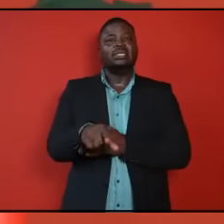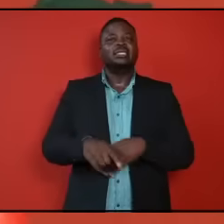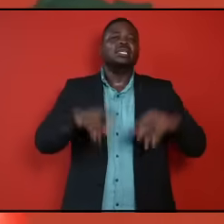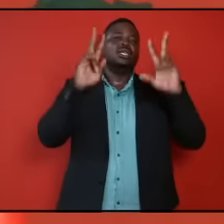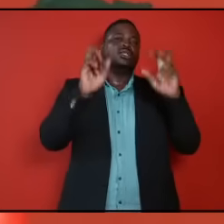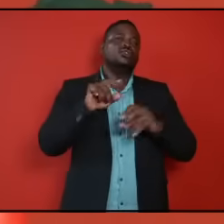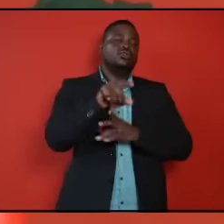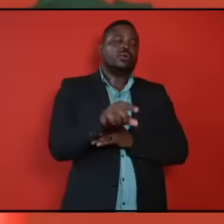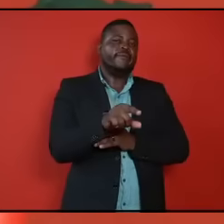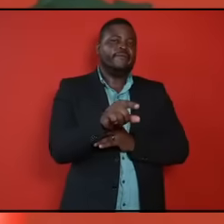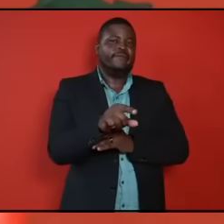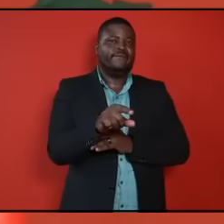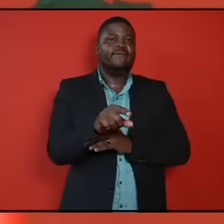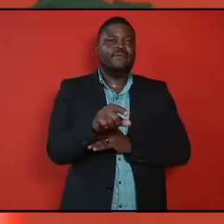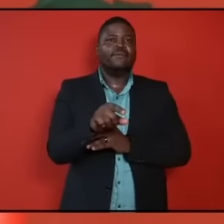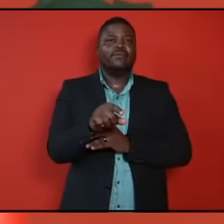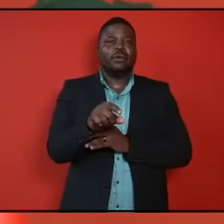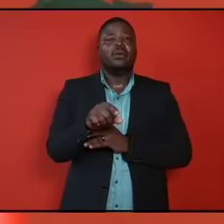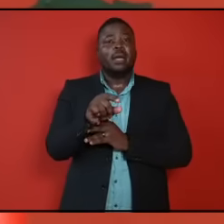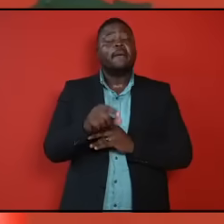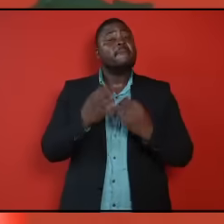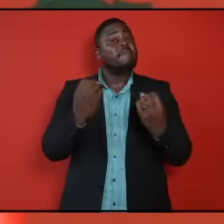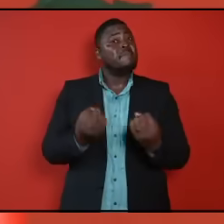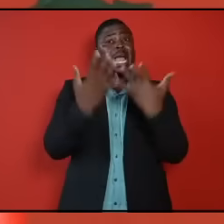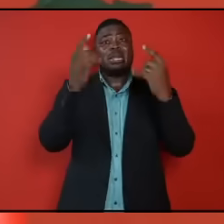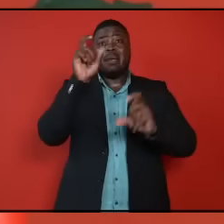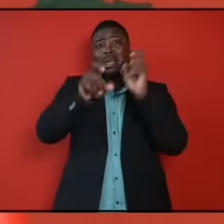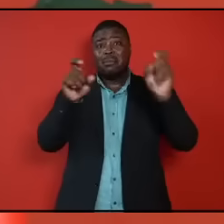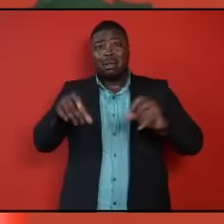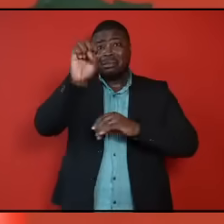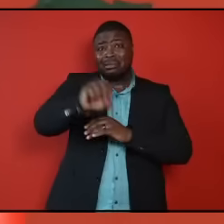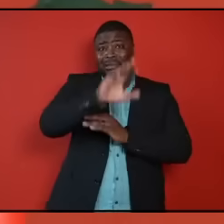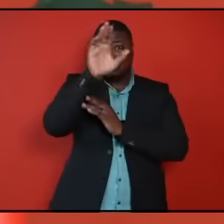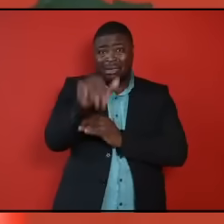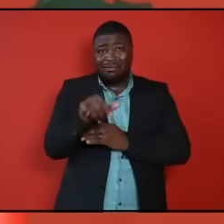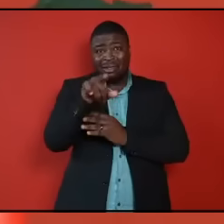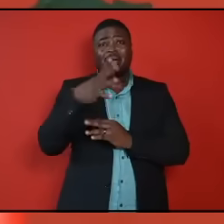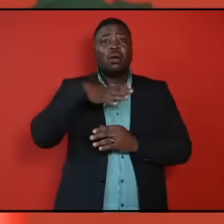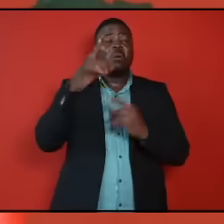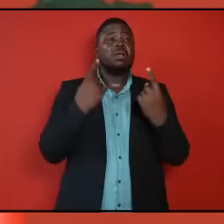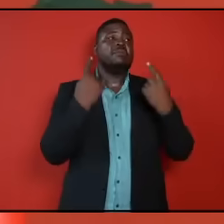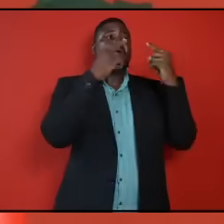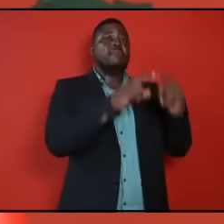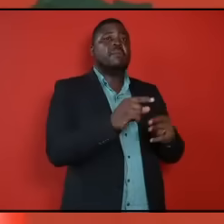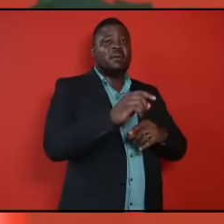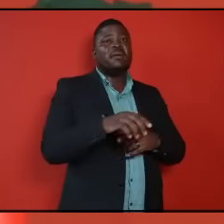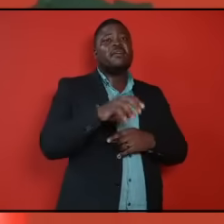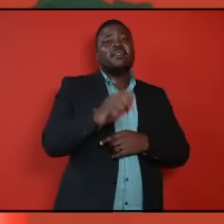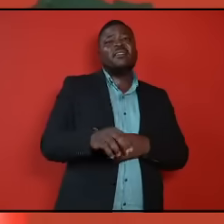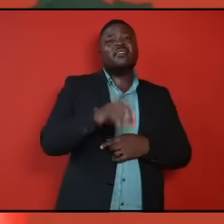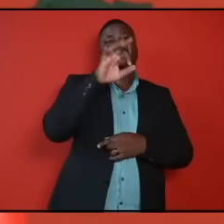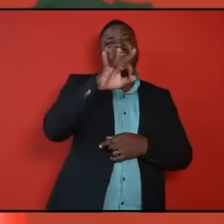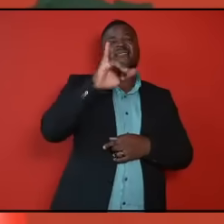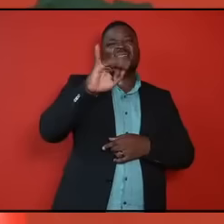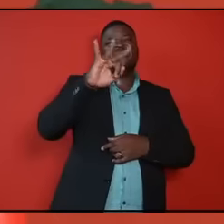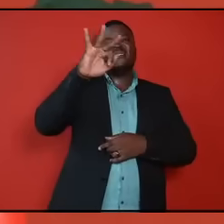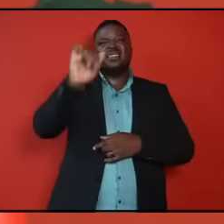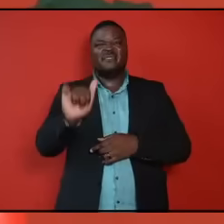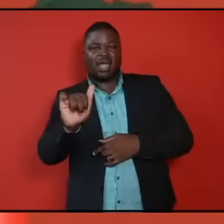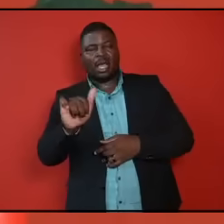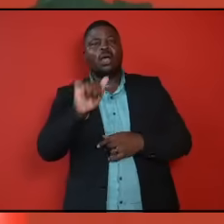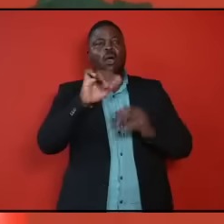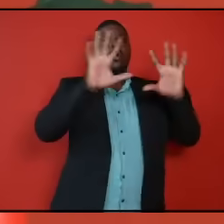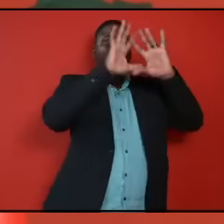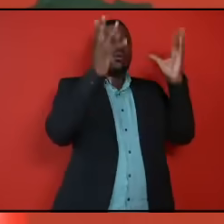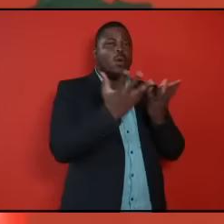and the dangers posed to millions of people who will seek to attend the FIFA World Cup scheduled for